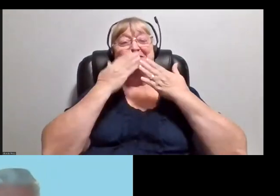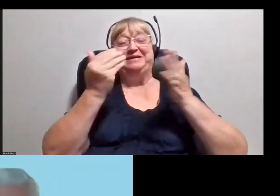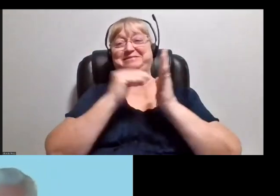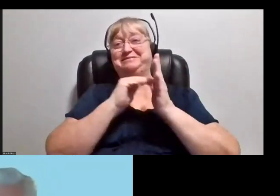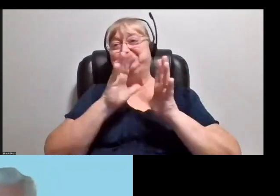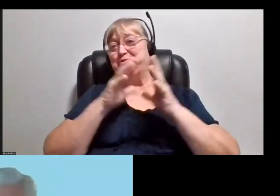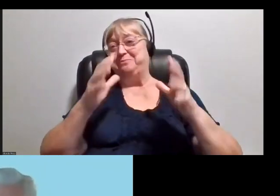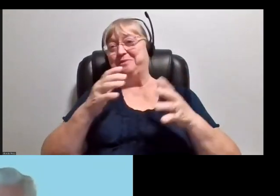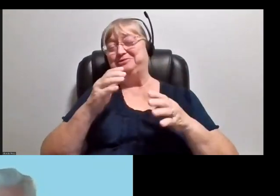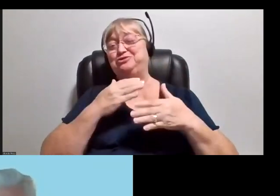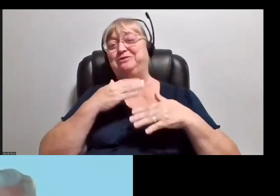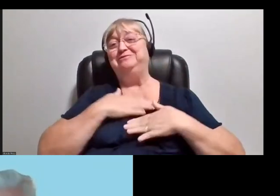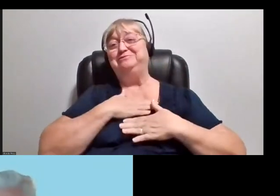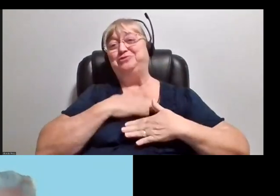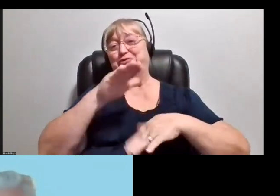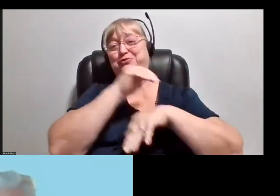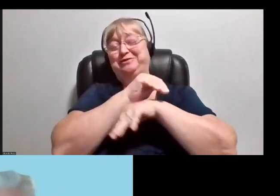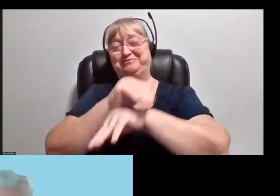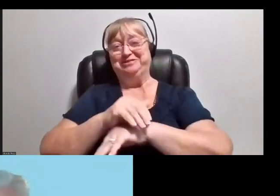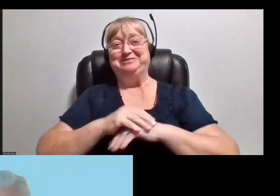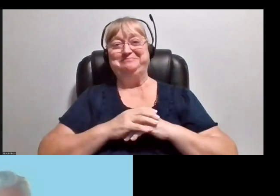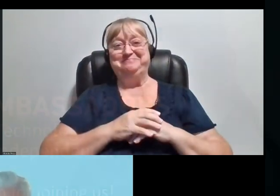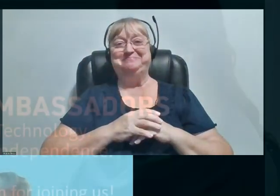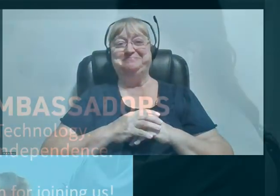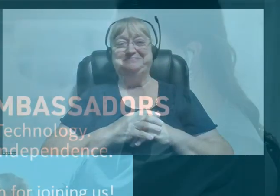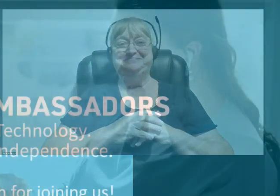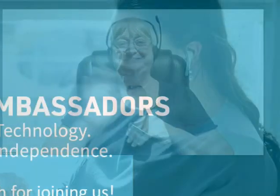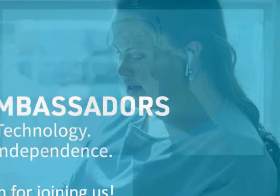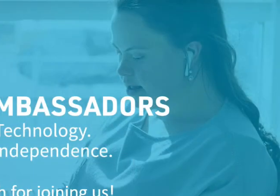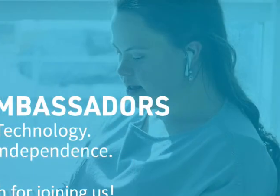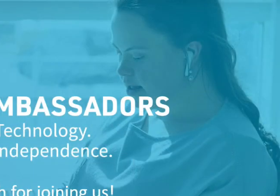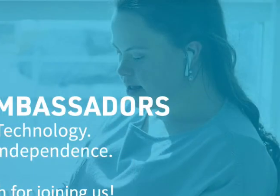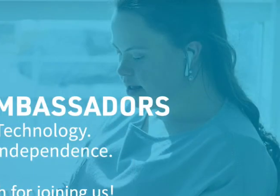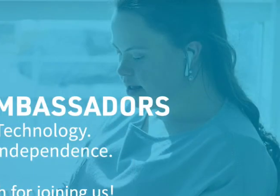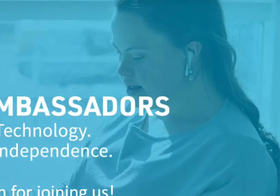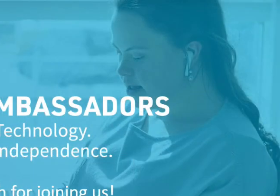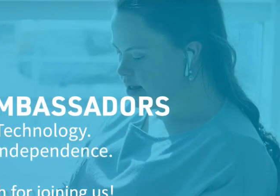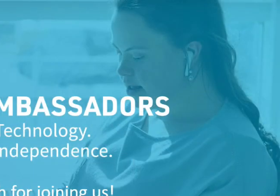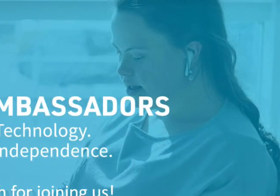righty. Thanks again so much, everyone. Have a wonderful evening. Bye. Thank you.